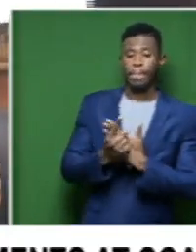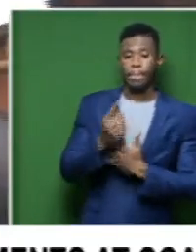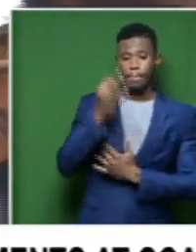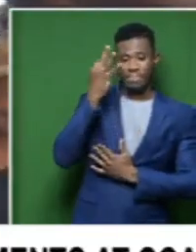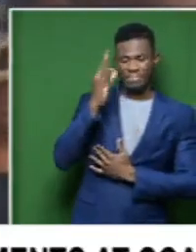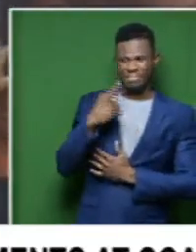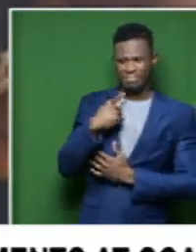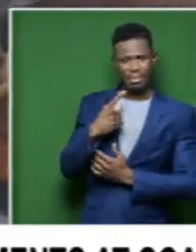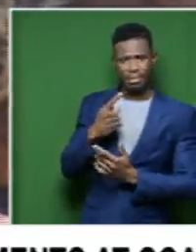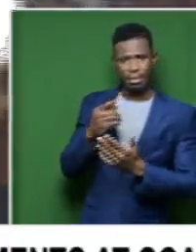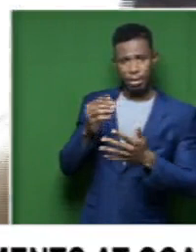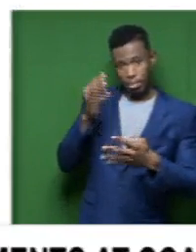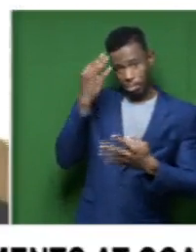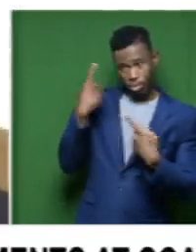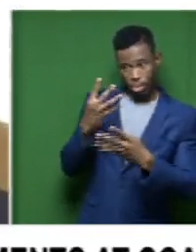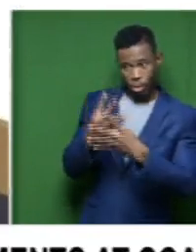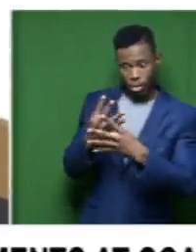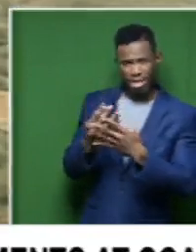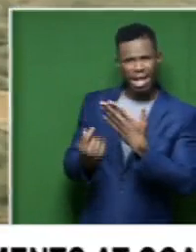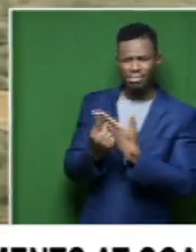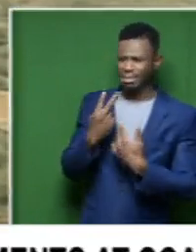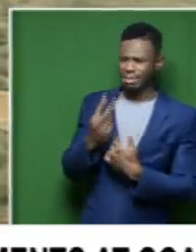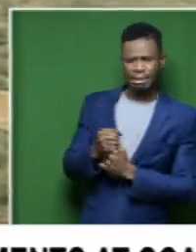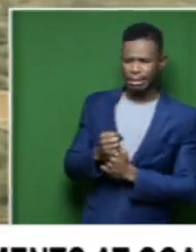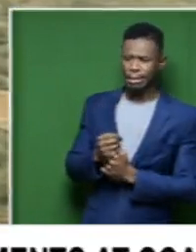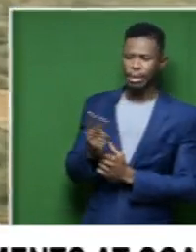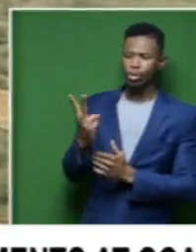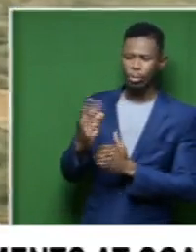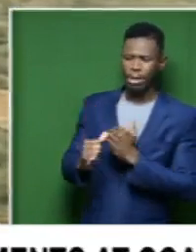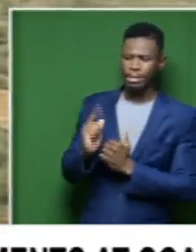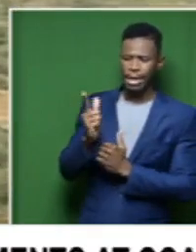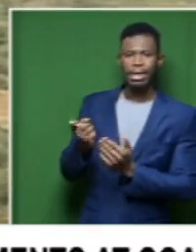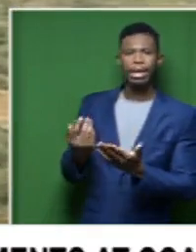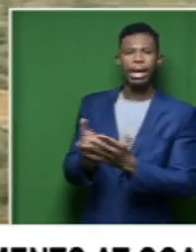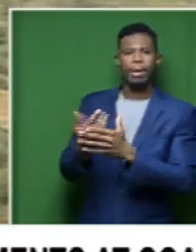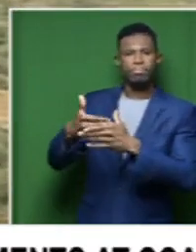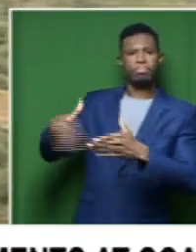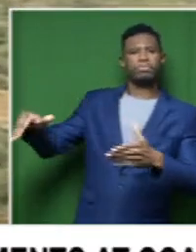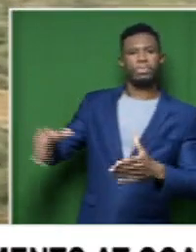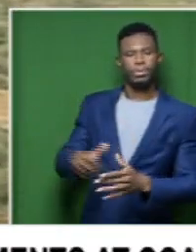after less than 2 months. This went against recommendations of the Medical Parole Advisory Board.